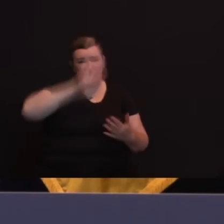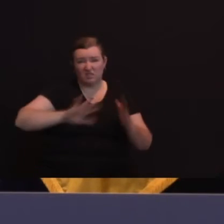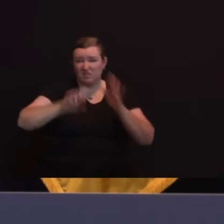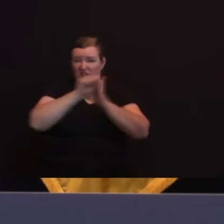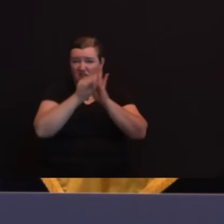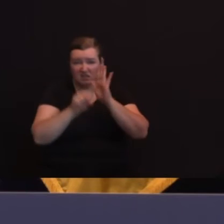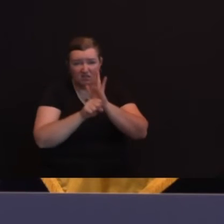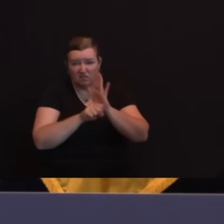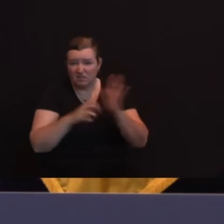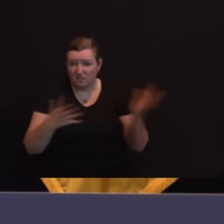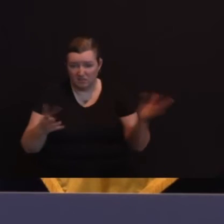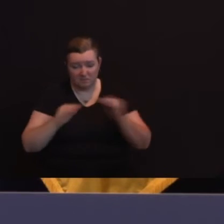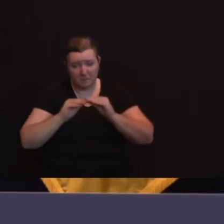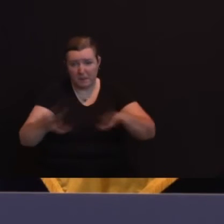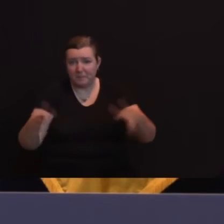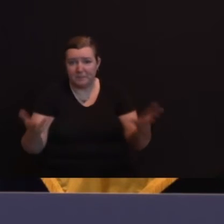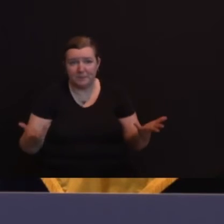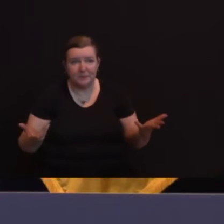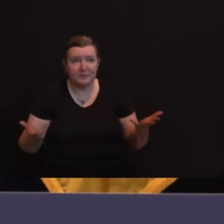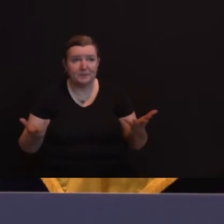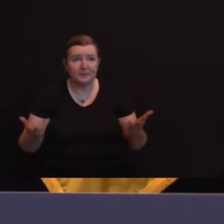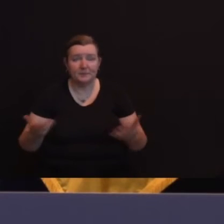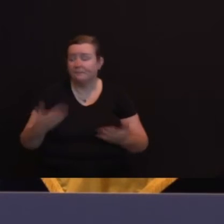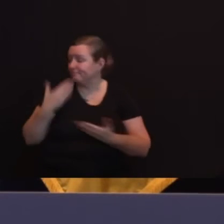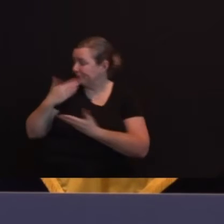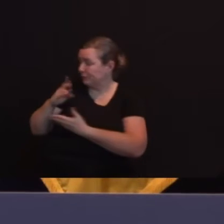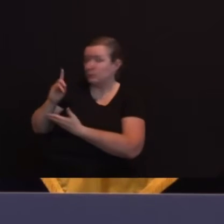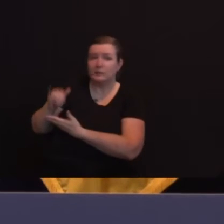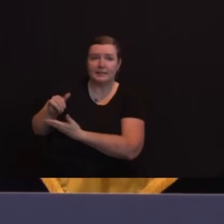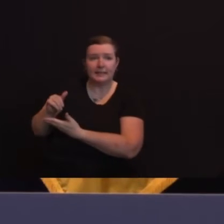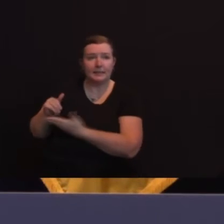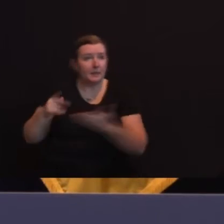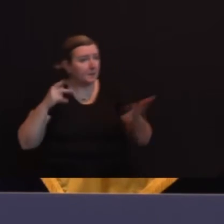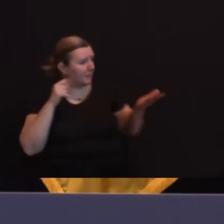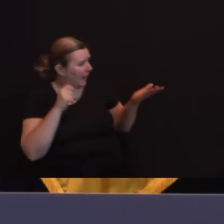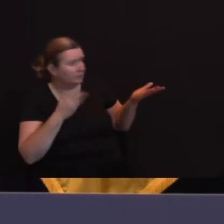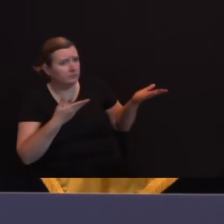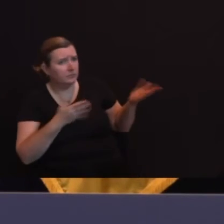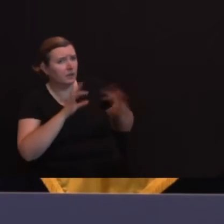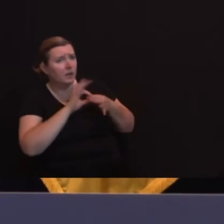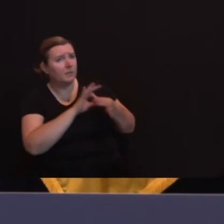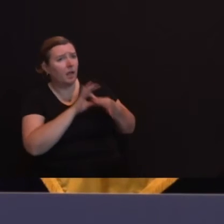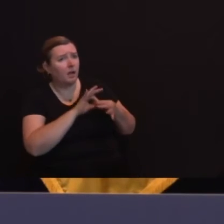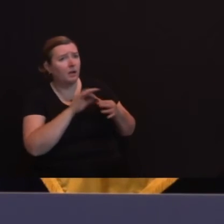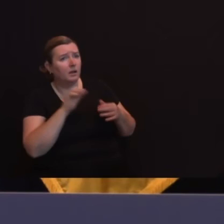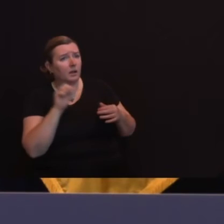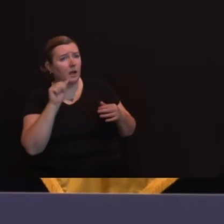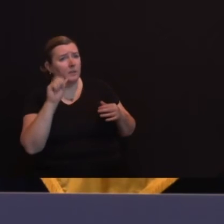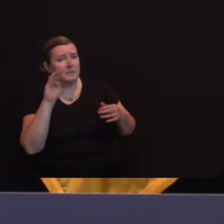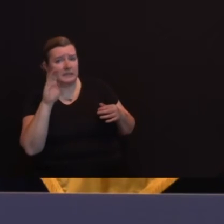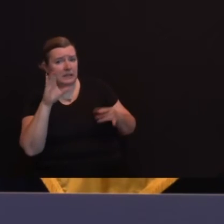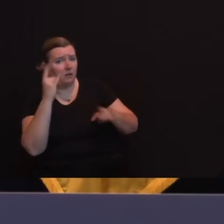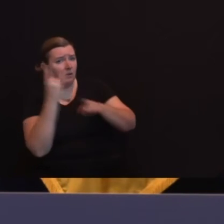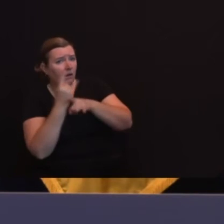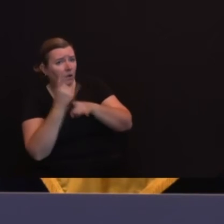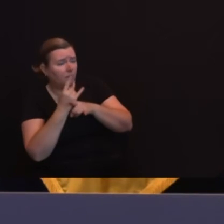always. Pat, any more color on the ABC piece or compliance